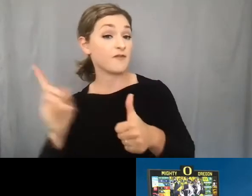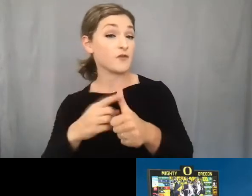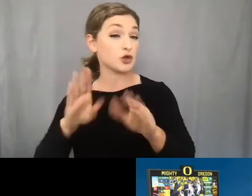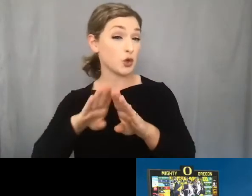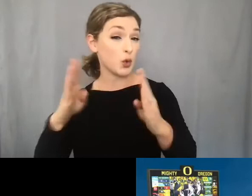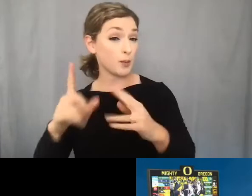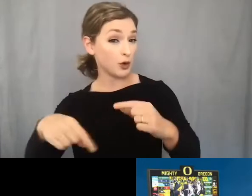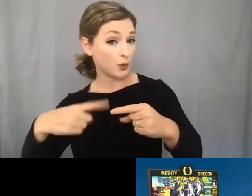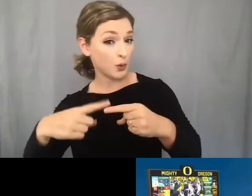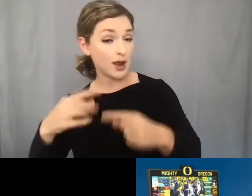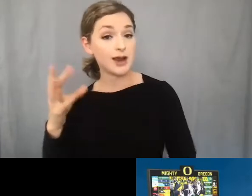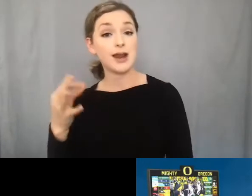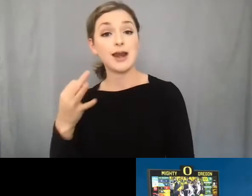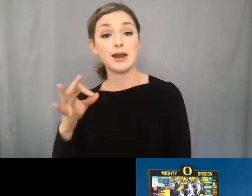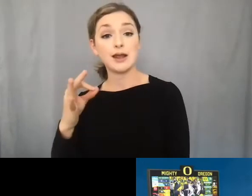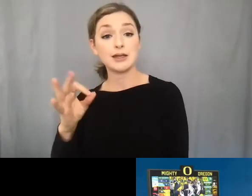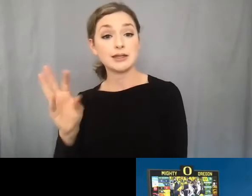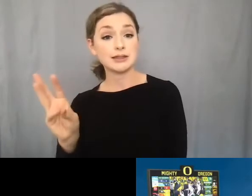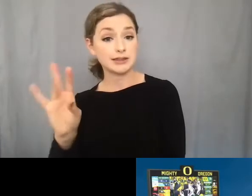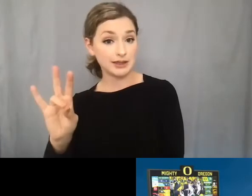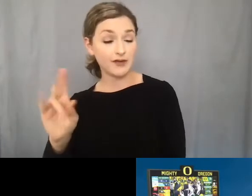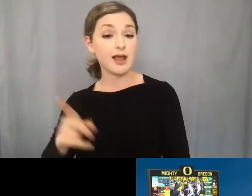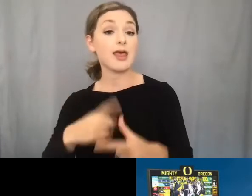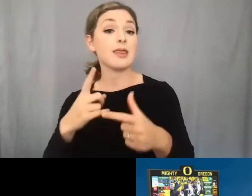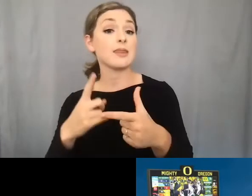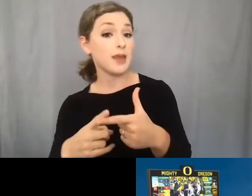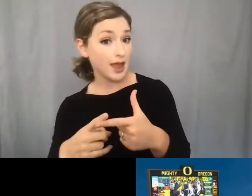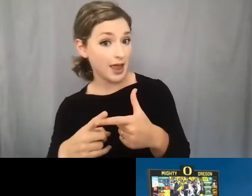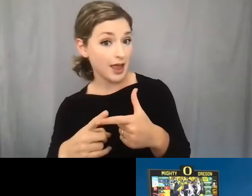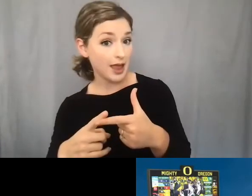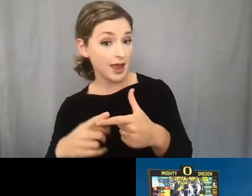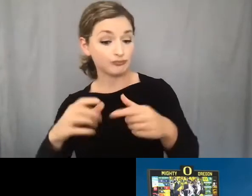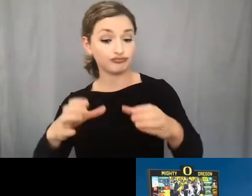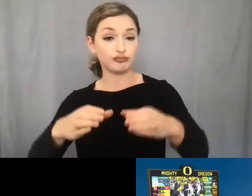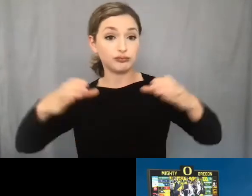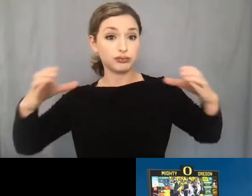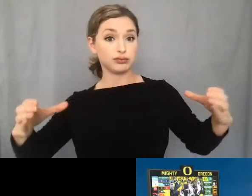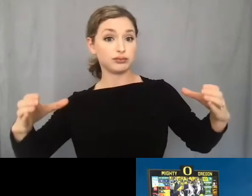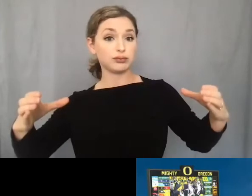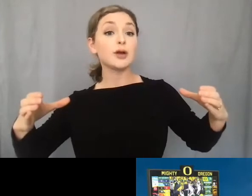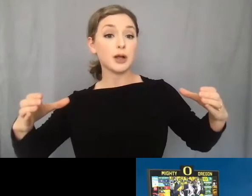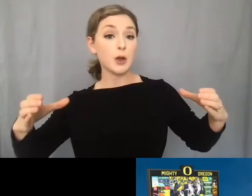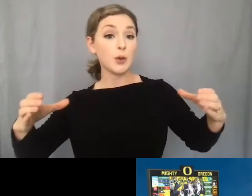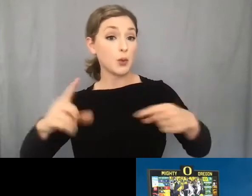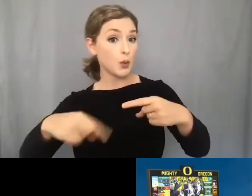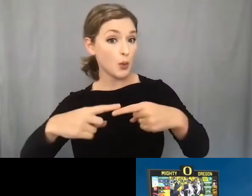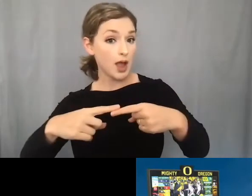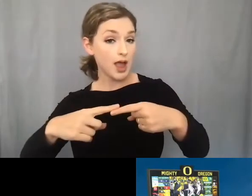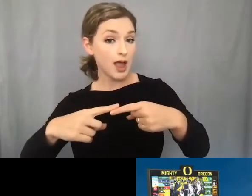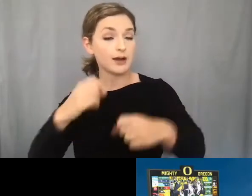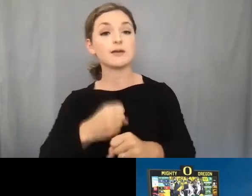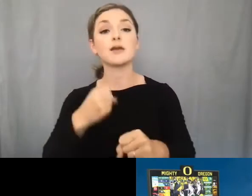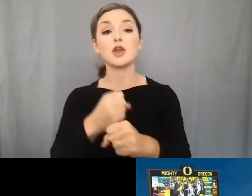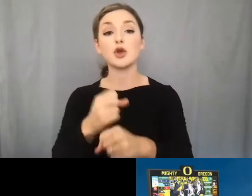then we remodeled it and expanded the size of Autzen Stadium in 2001. So it went